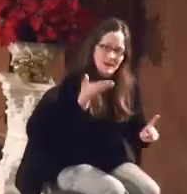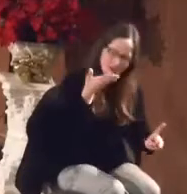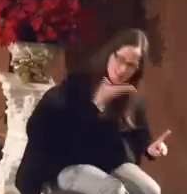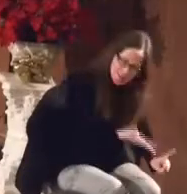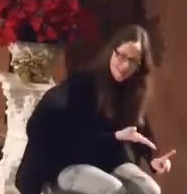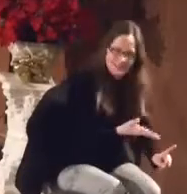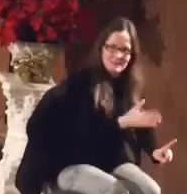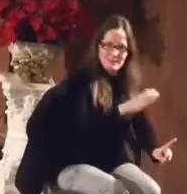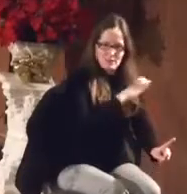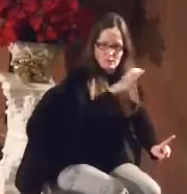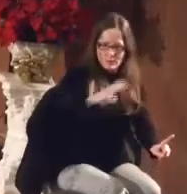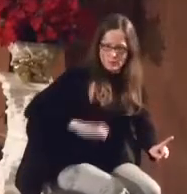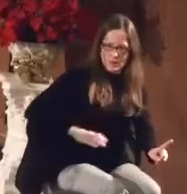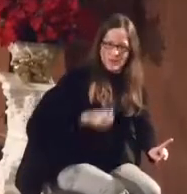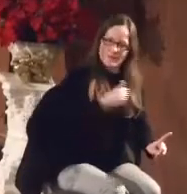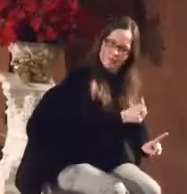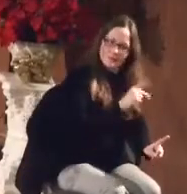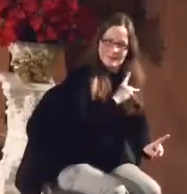angels sing.